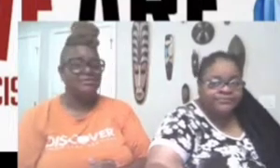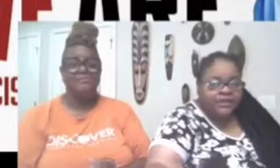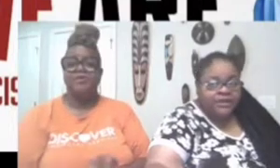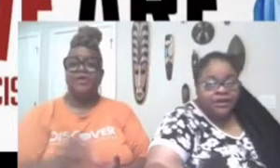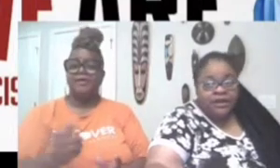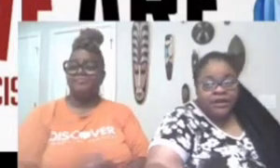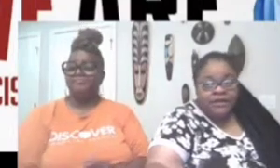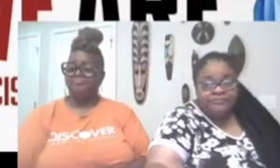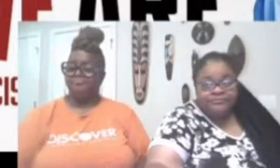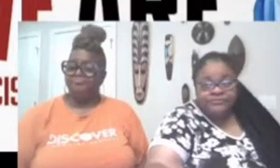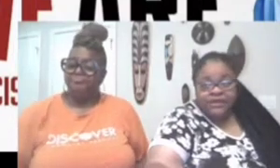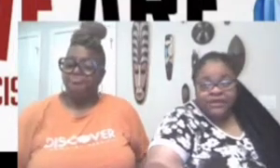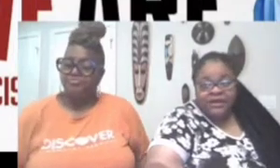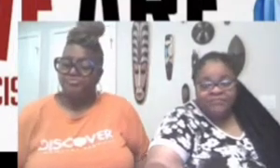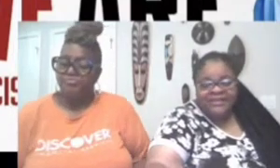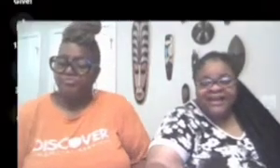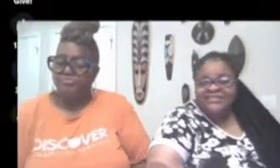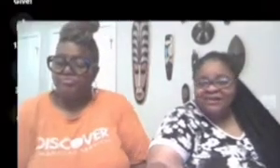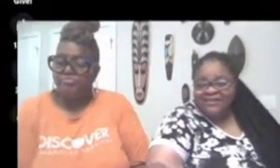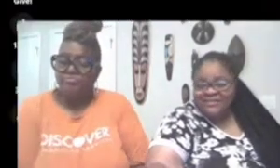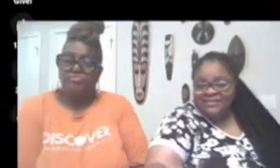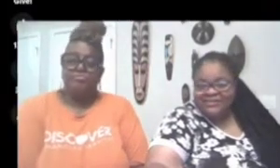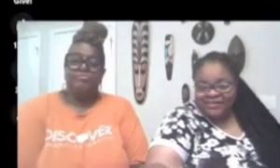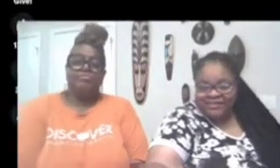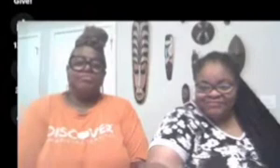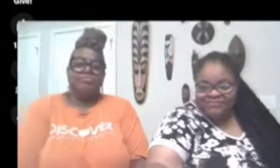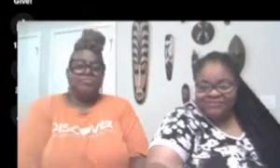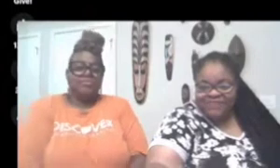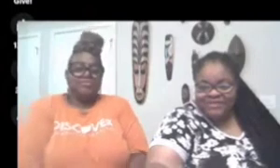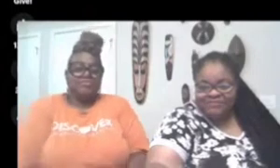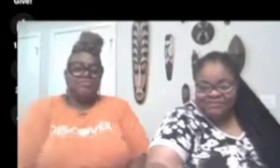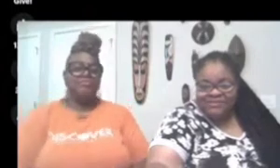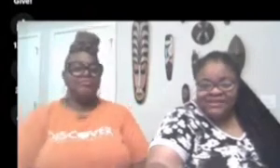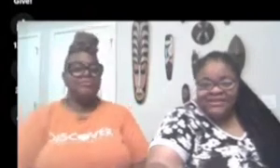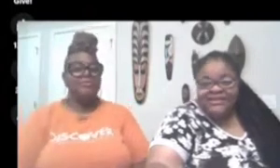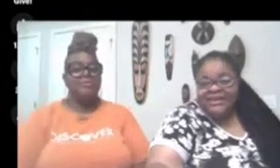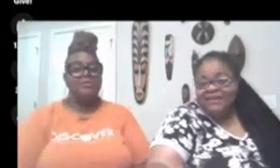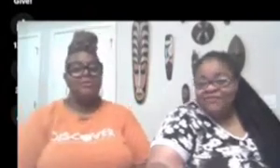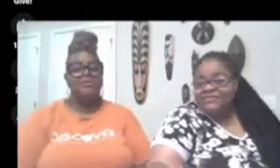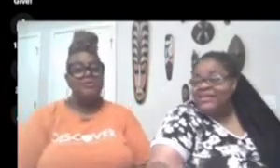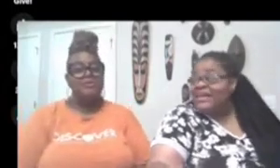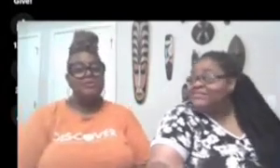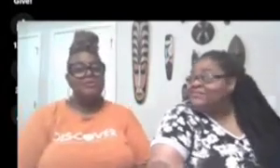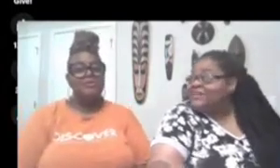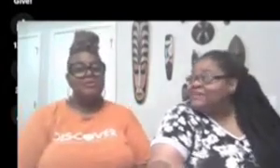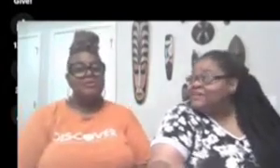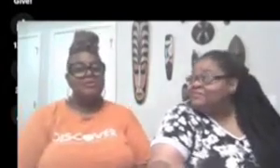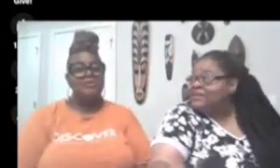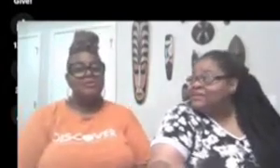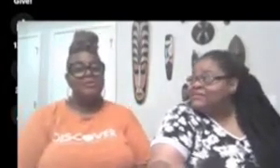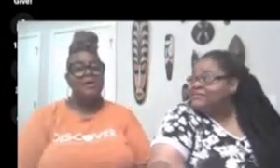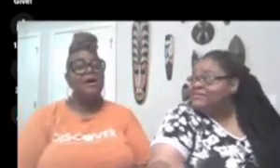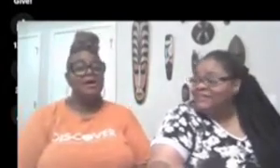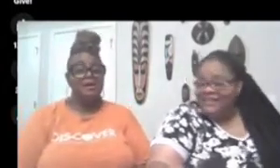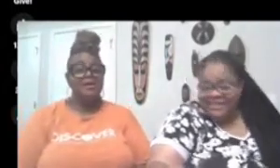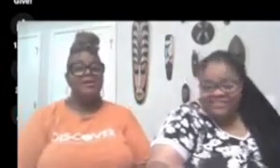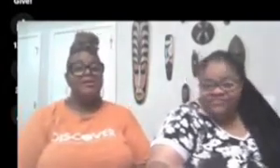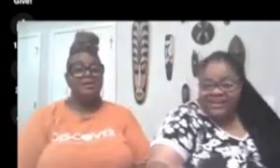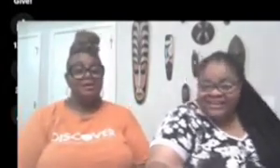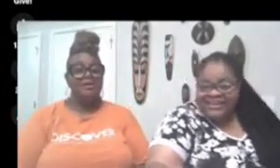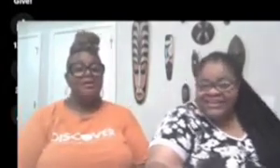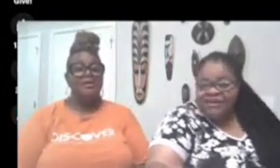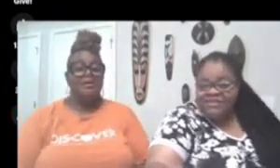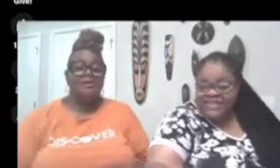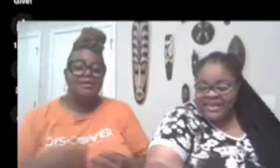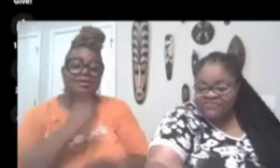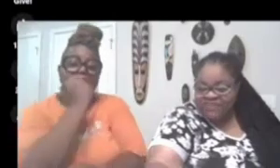that. you. All right. Um, now I saw this on, um, Facebook, Kev on stage, you know him, the comedian, he's